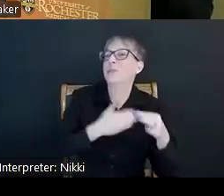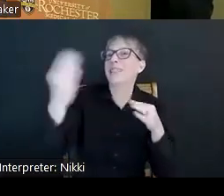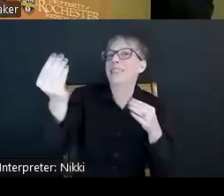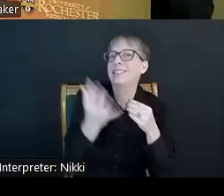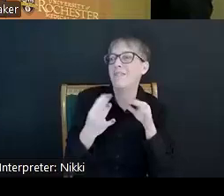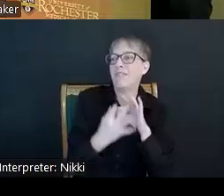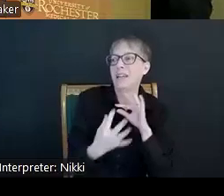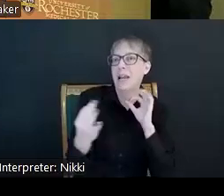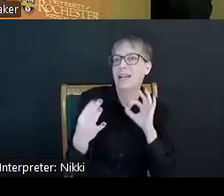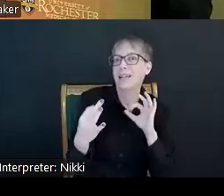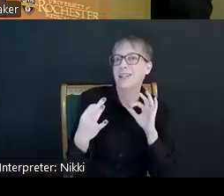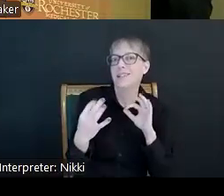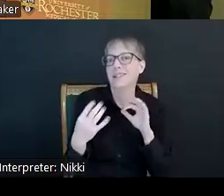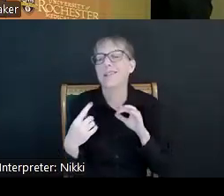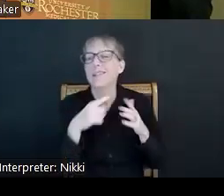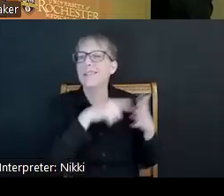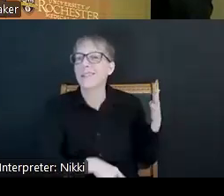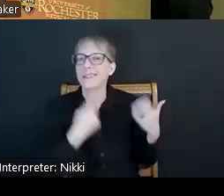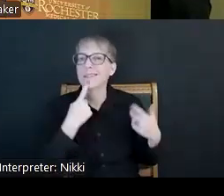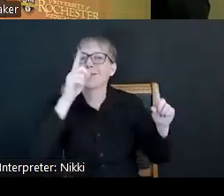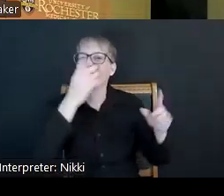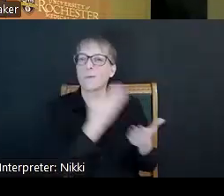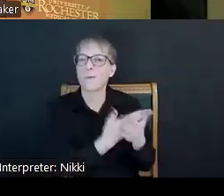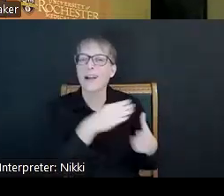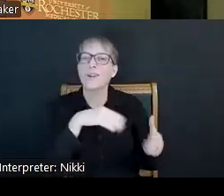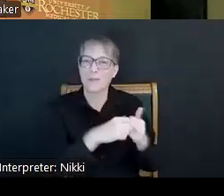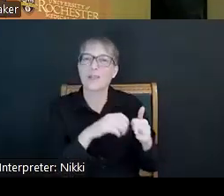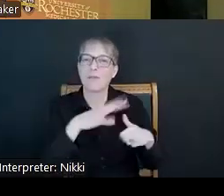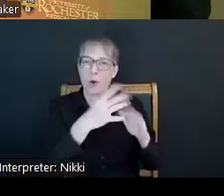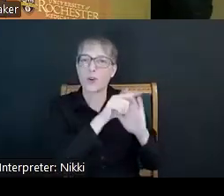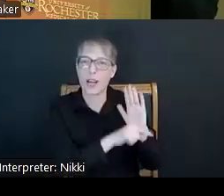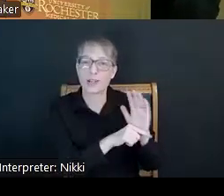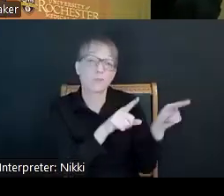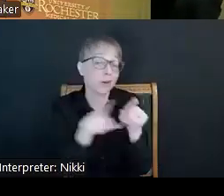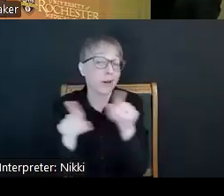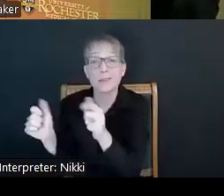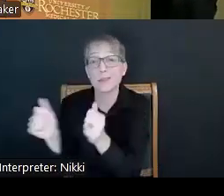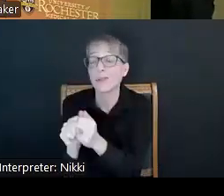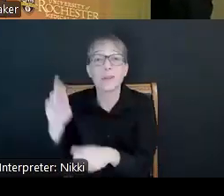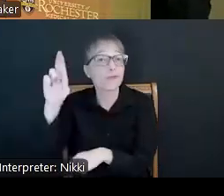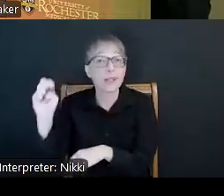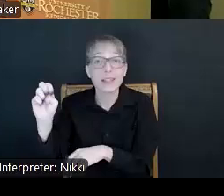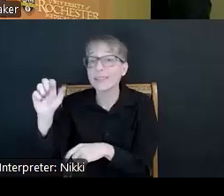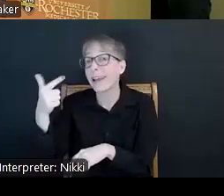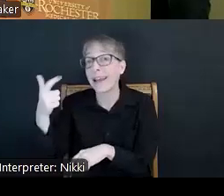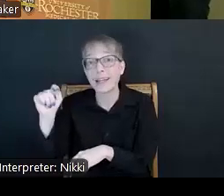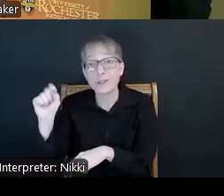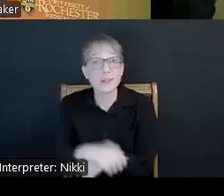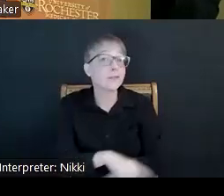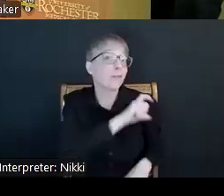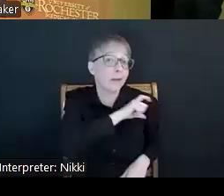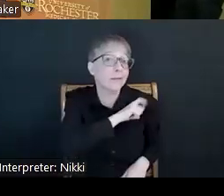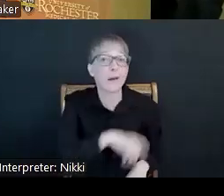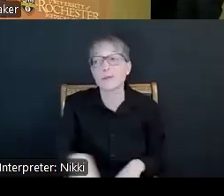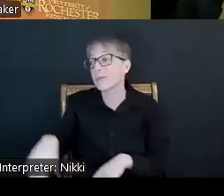great in my 4th grade classroom, but they've worked excellently with real estate agents, judges, police officers, and medical professionals